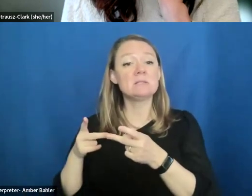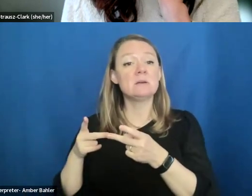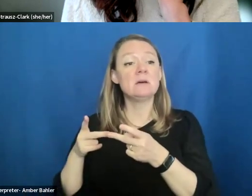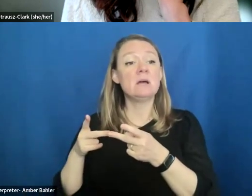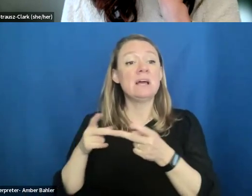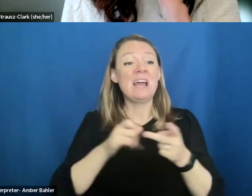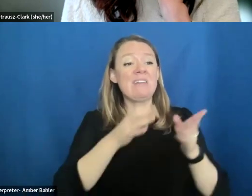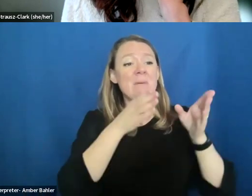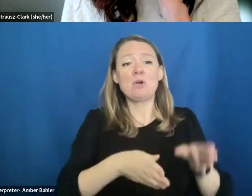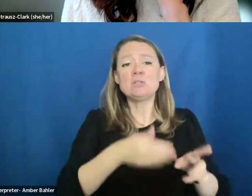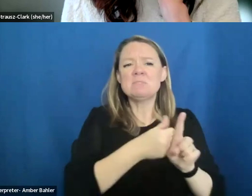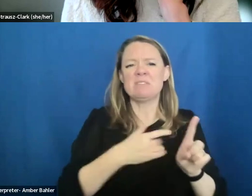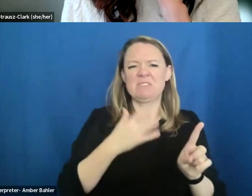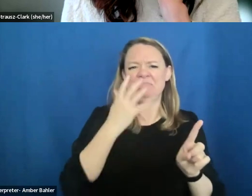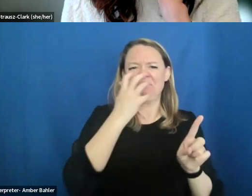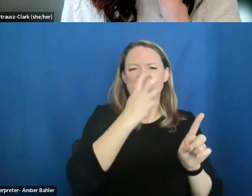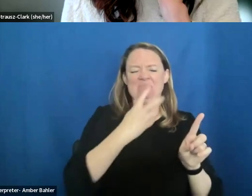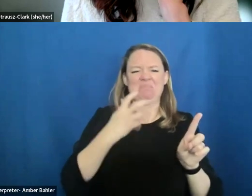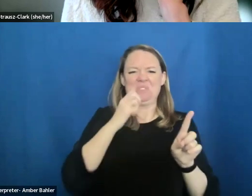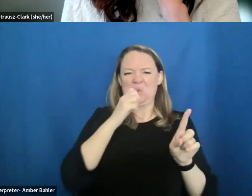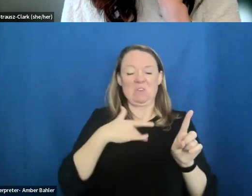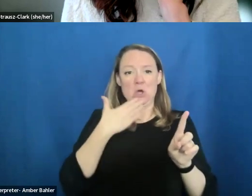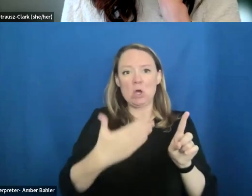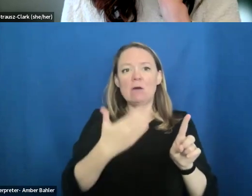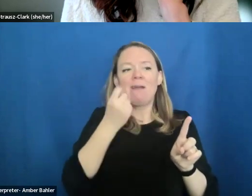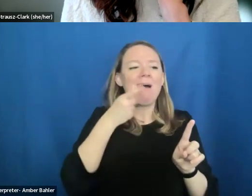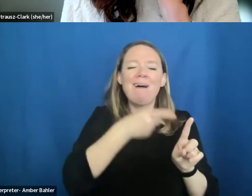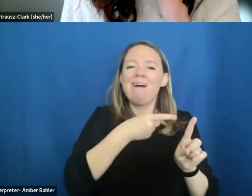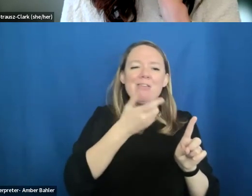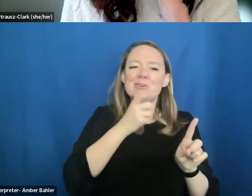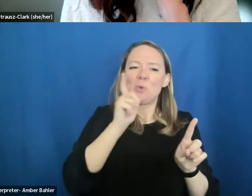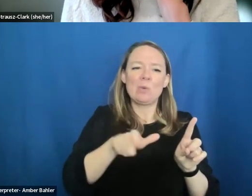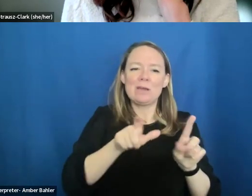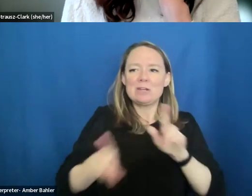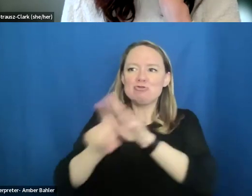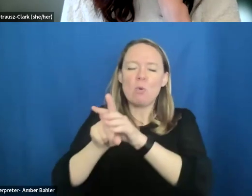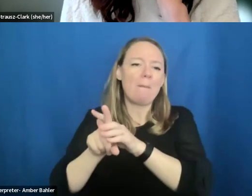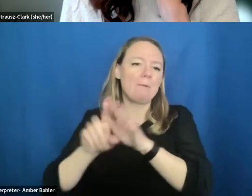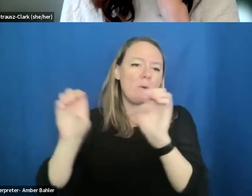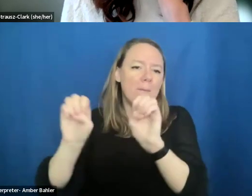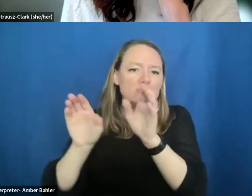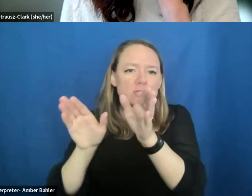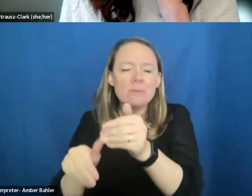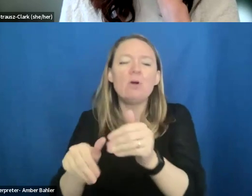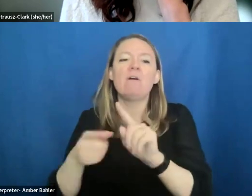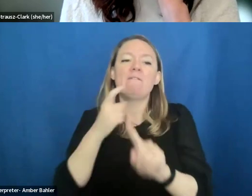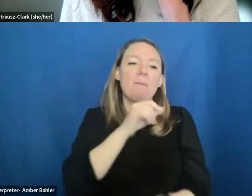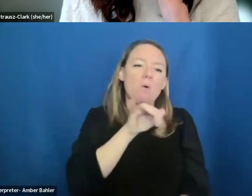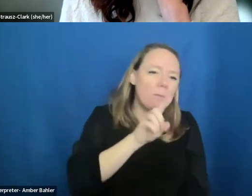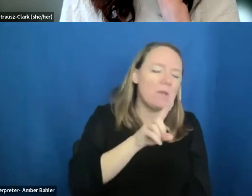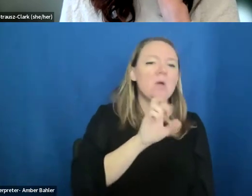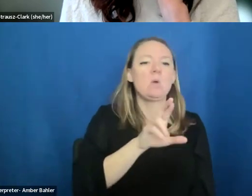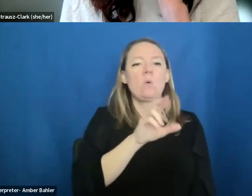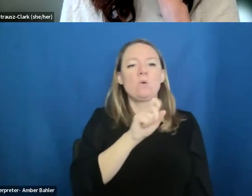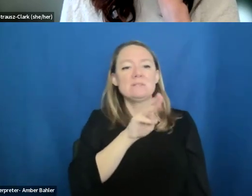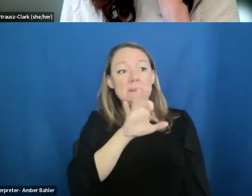particularly agitated or just not well, but don't need to go to an emergency department from stimulant use or opiate use, can go and be in a